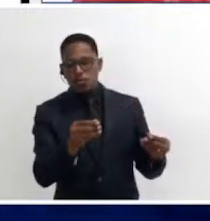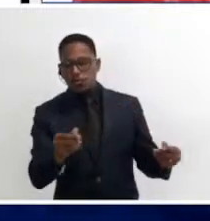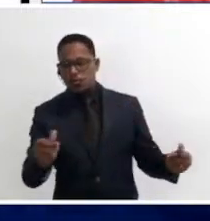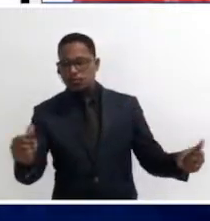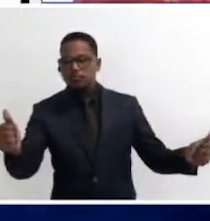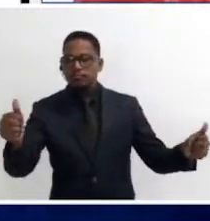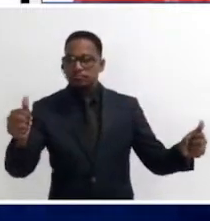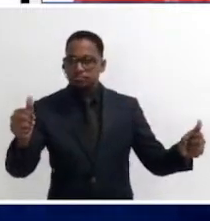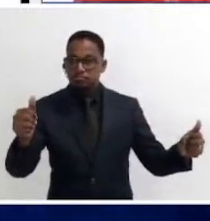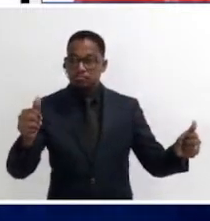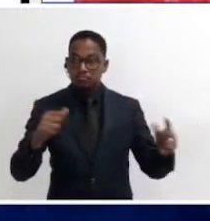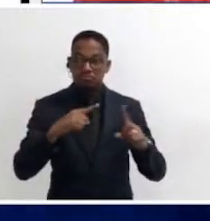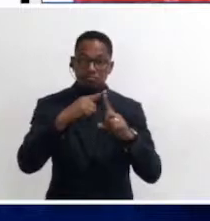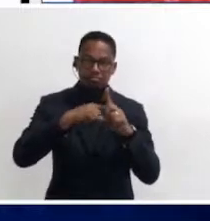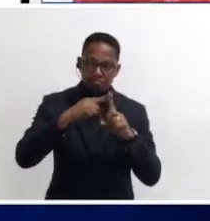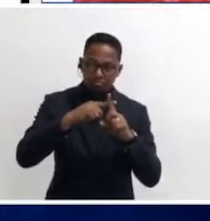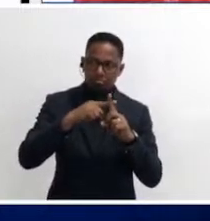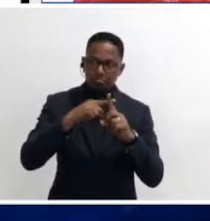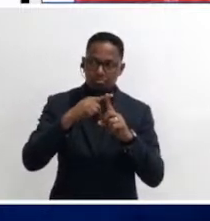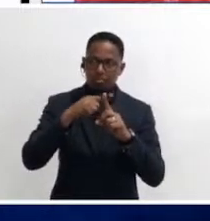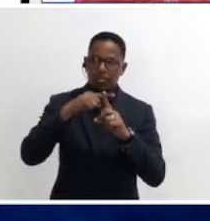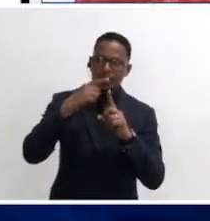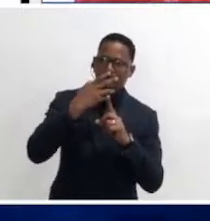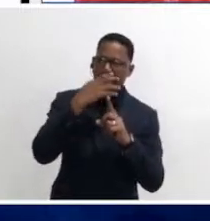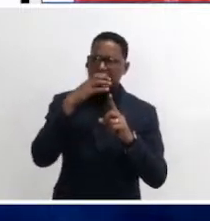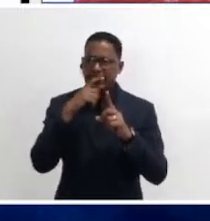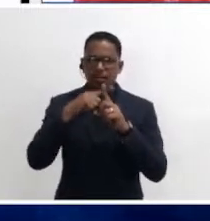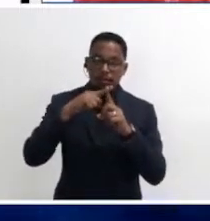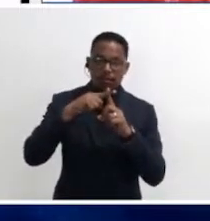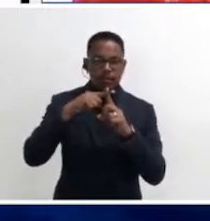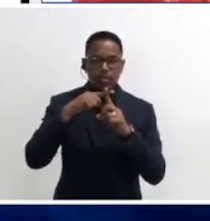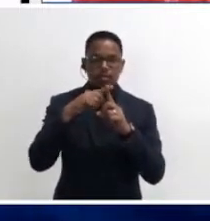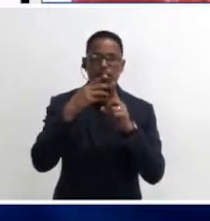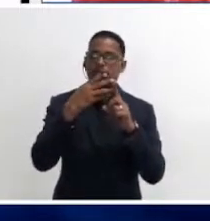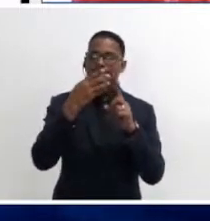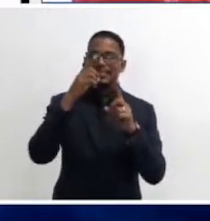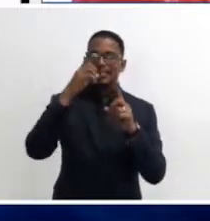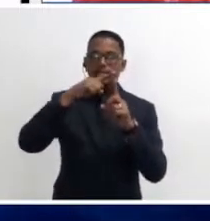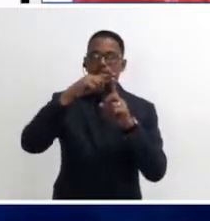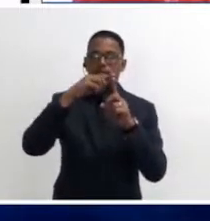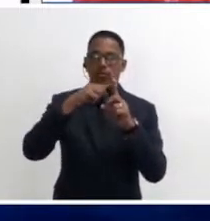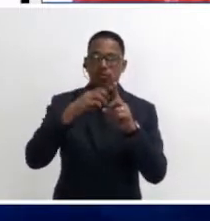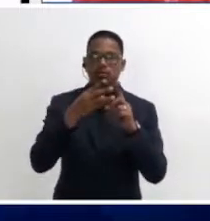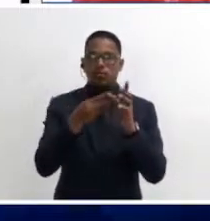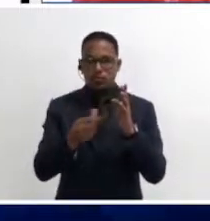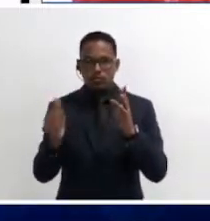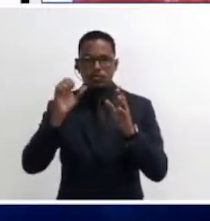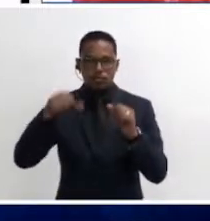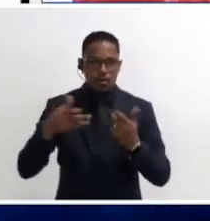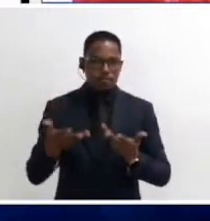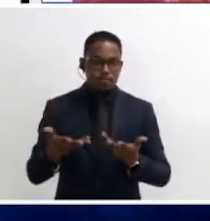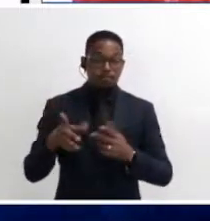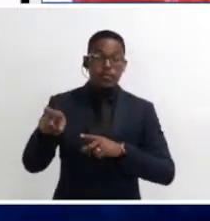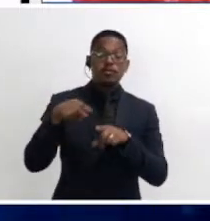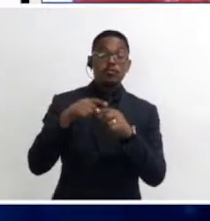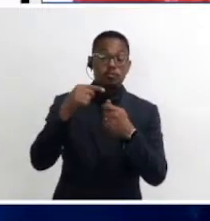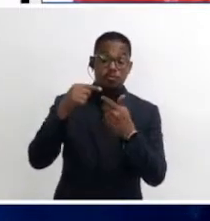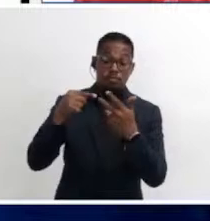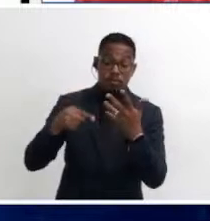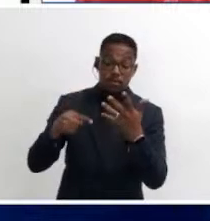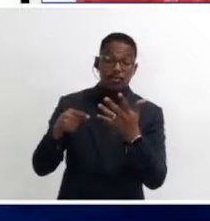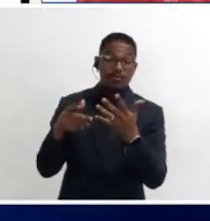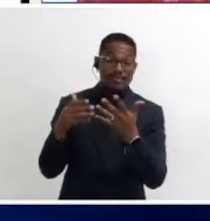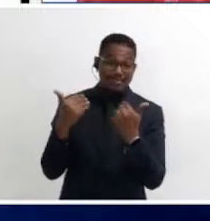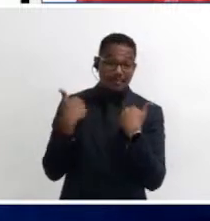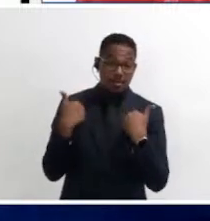the required product lifetime. And while it does all those things, it has to meet the physical requirements of the